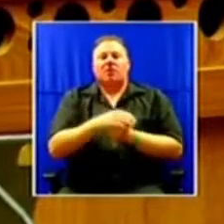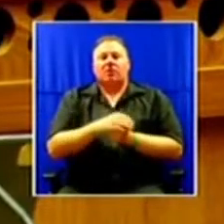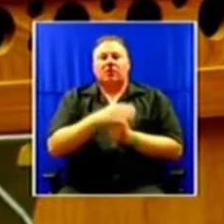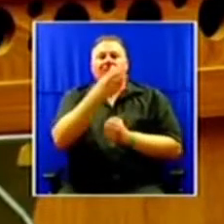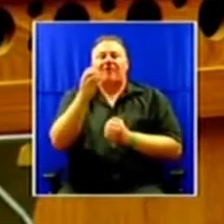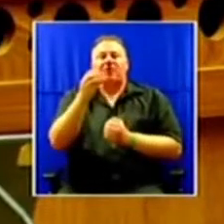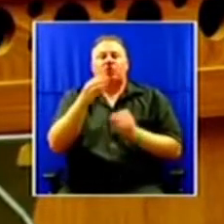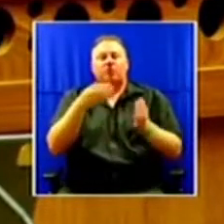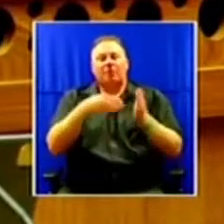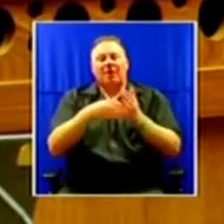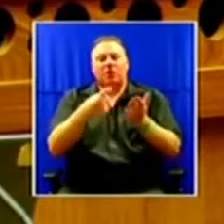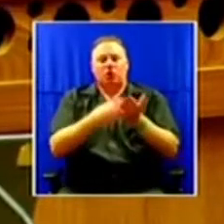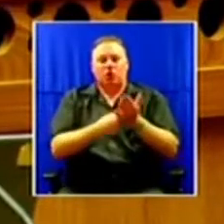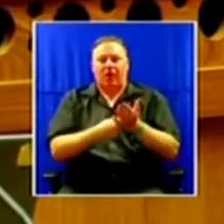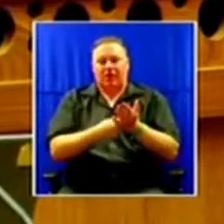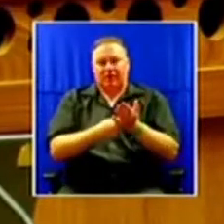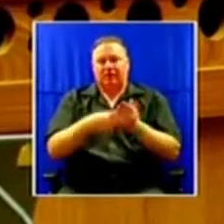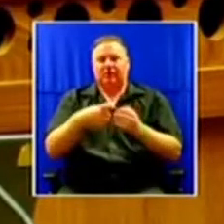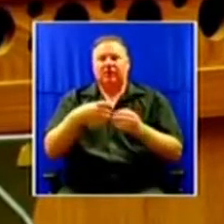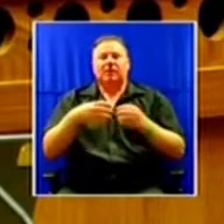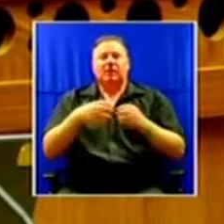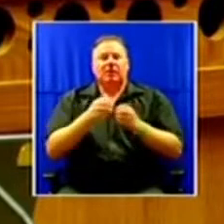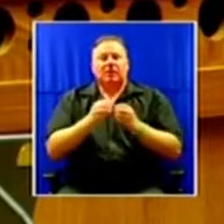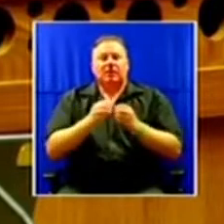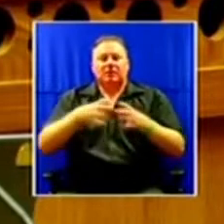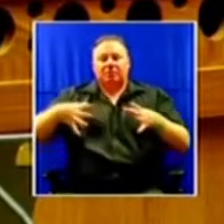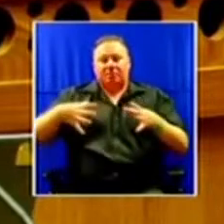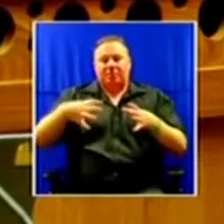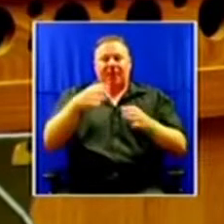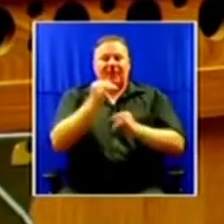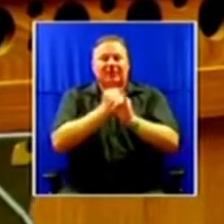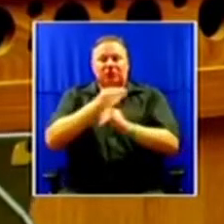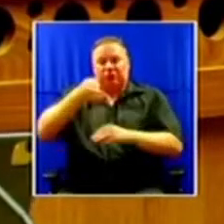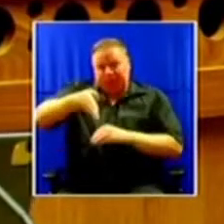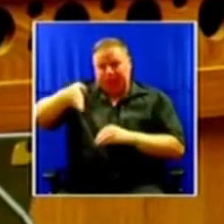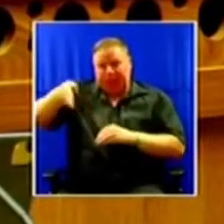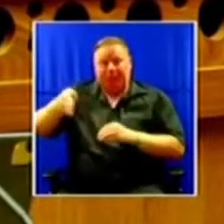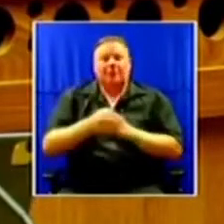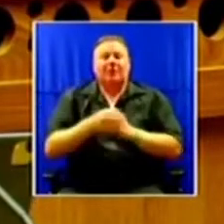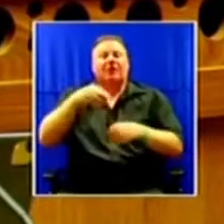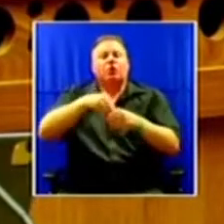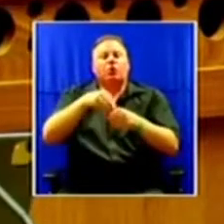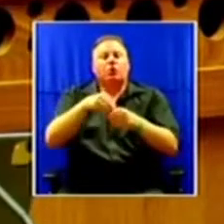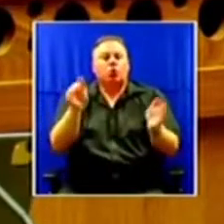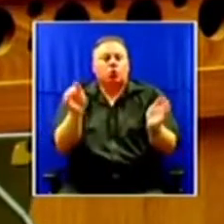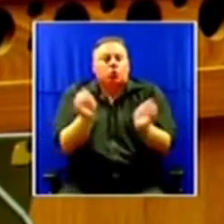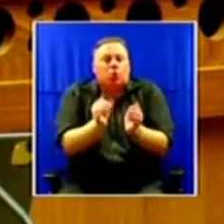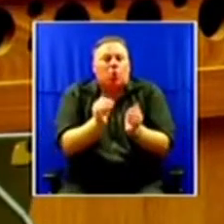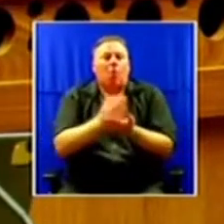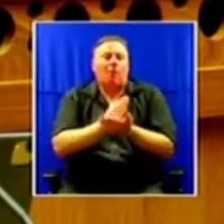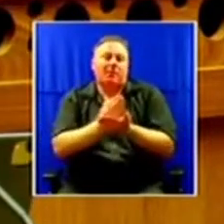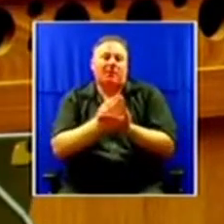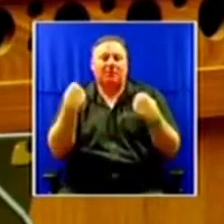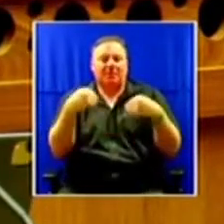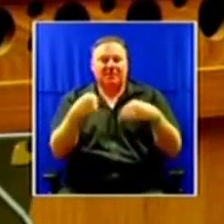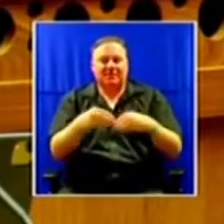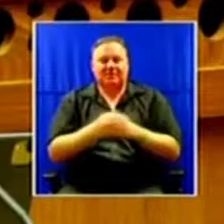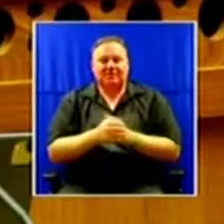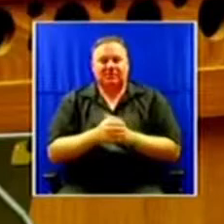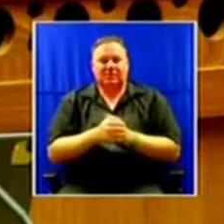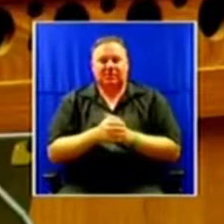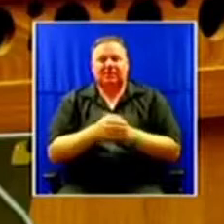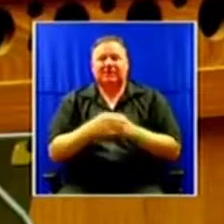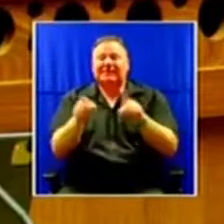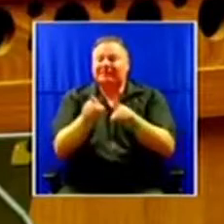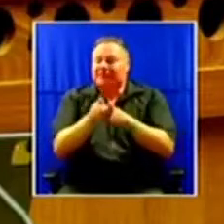facilities, including small medium enterprises. We have worked closely with the auto sector to